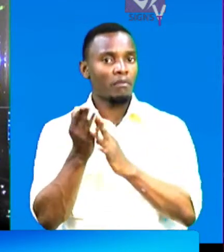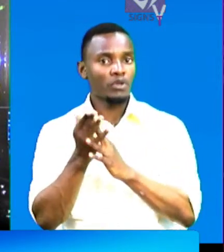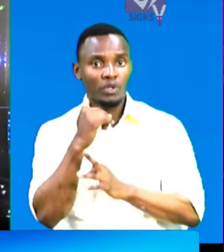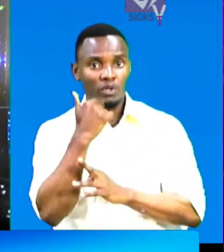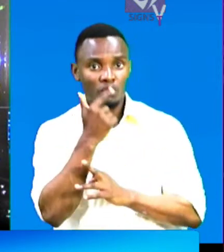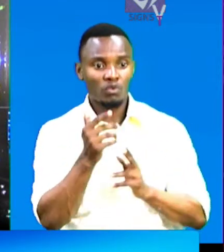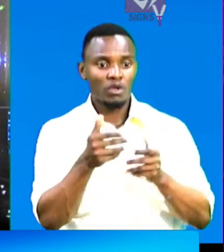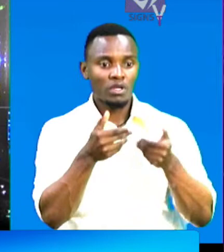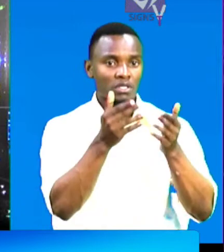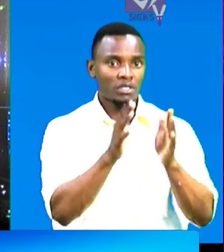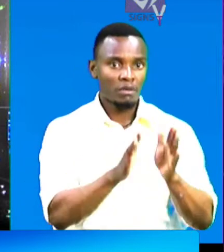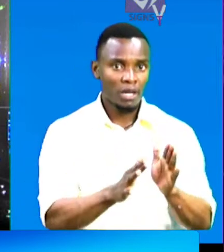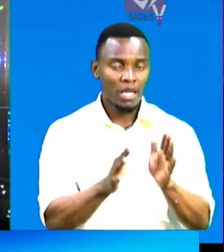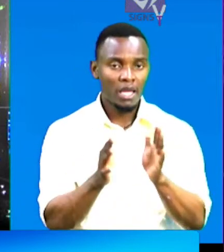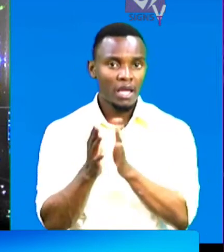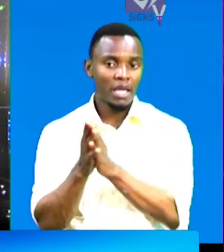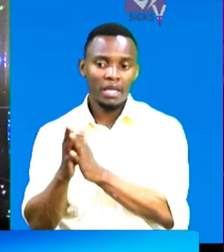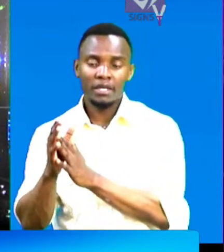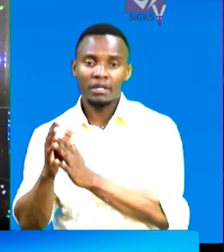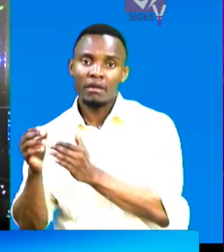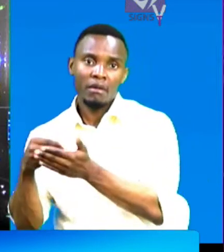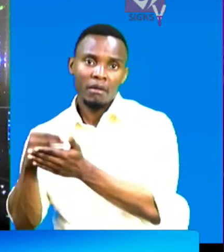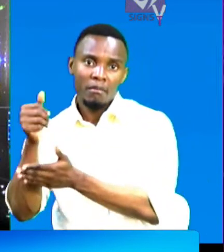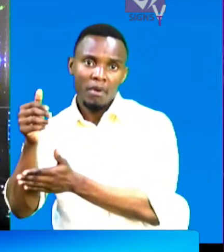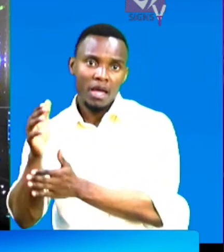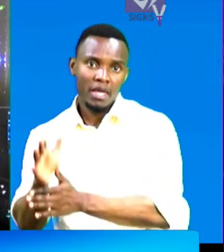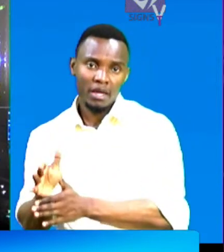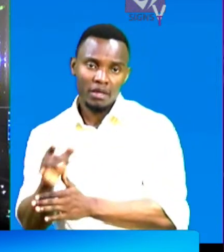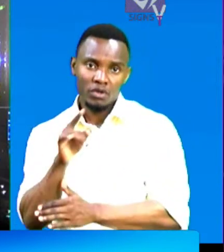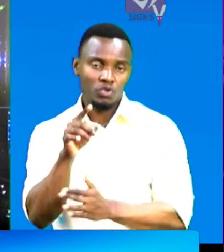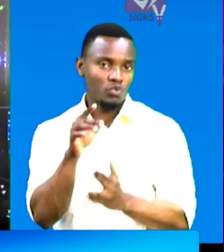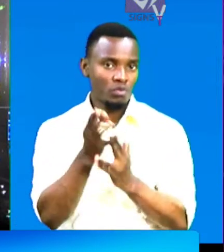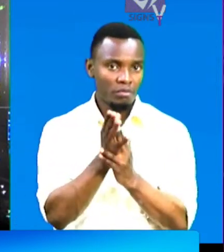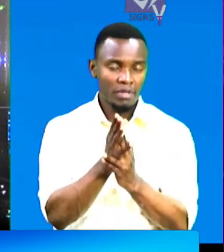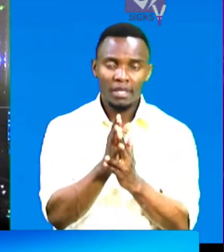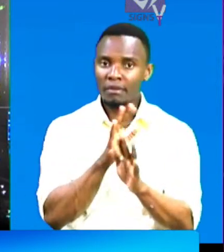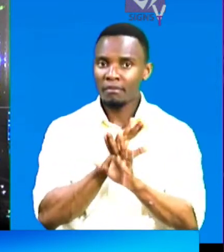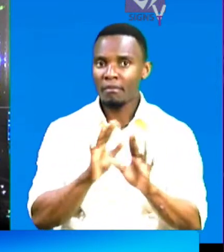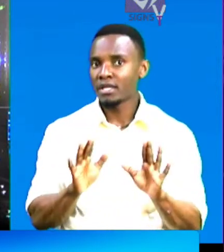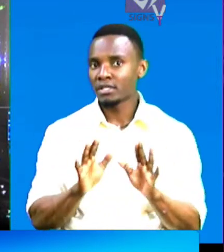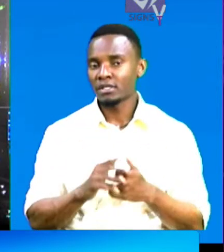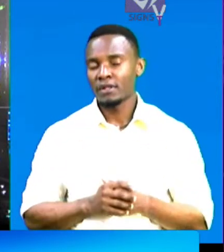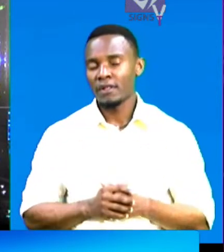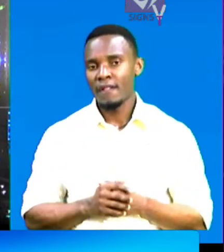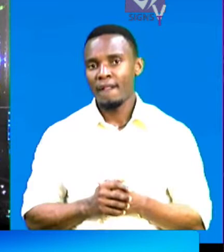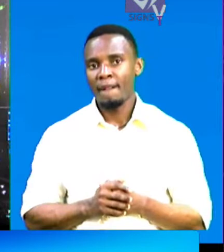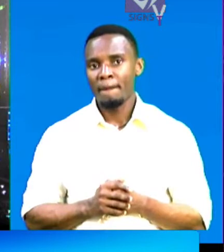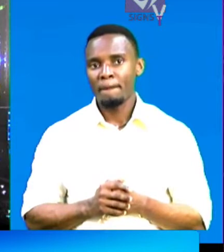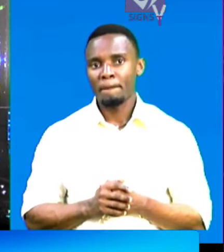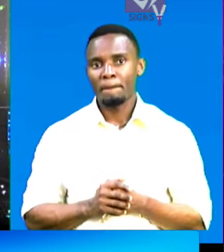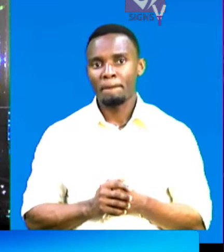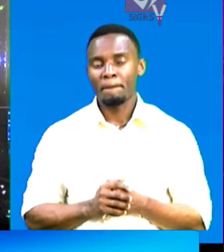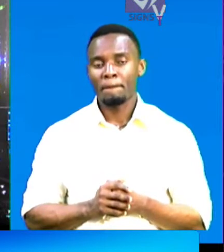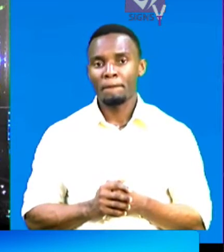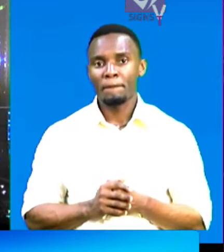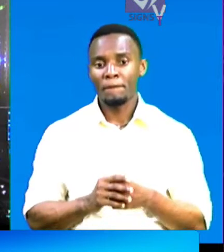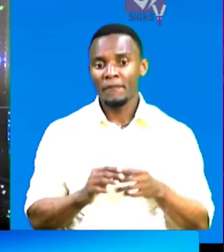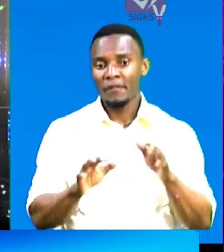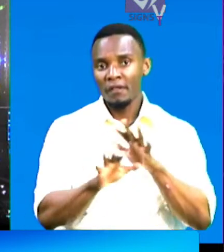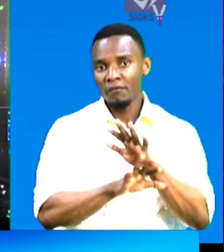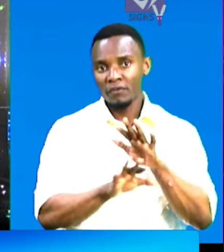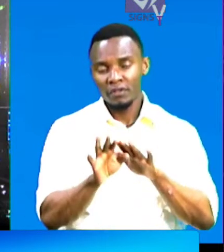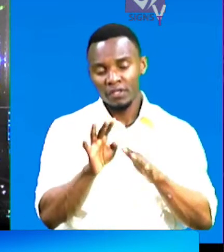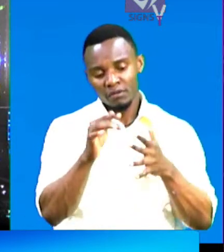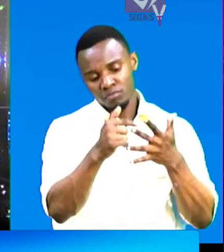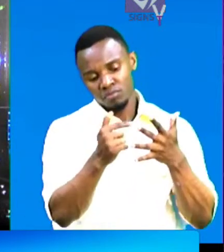supplier and the buyer. So here you are the middleman. All these that I've said